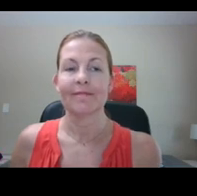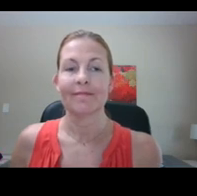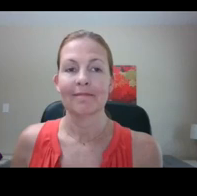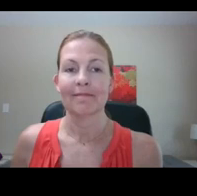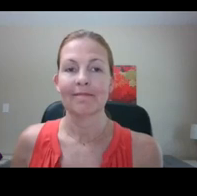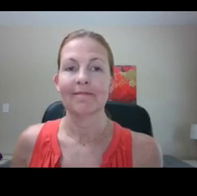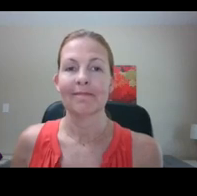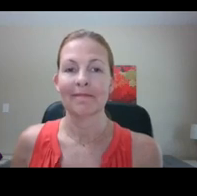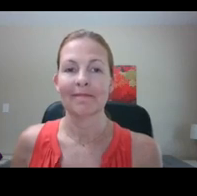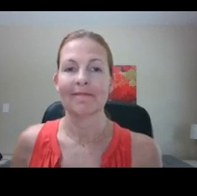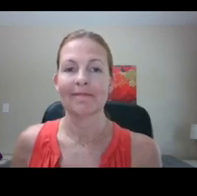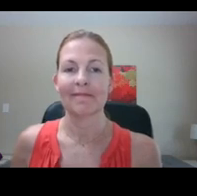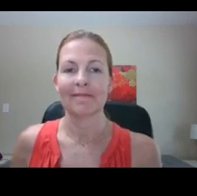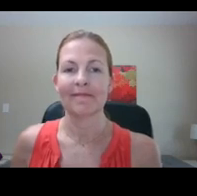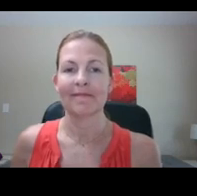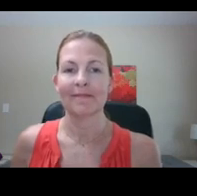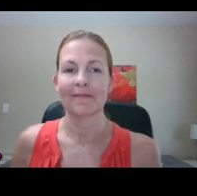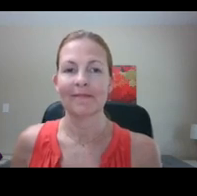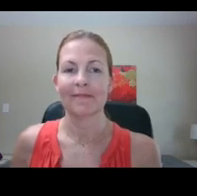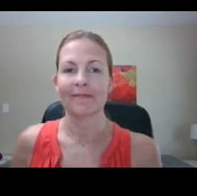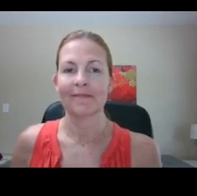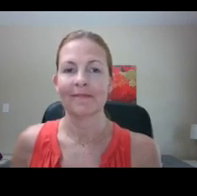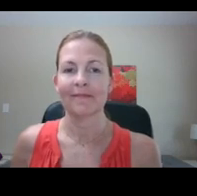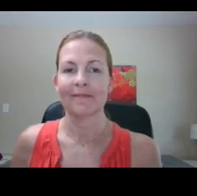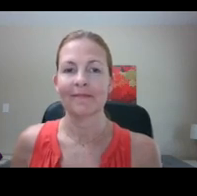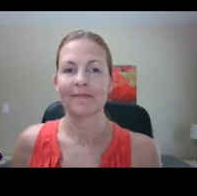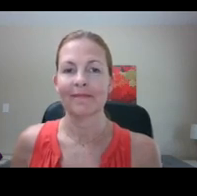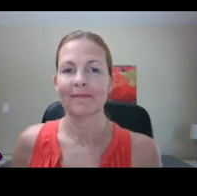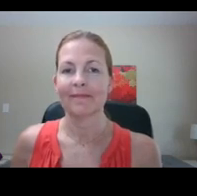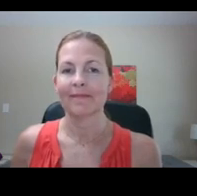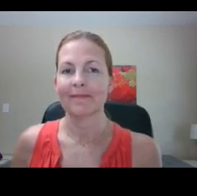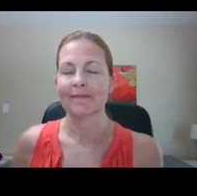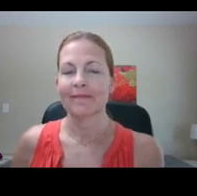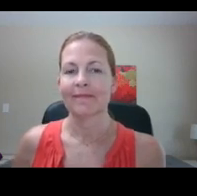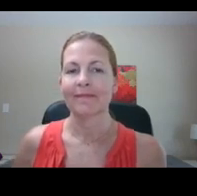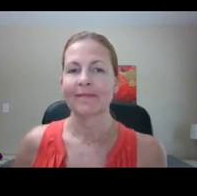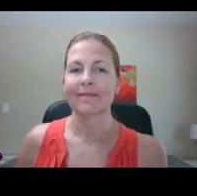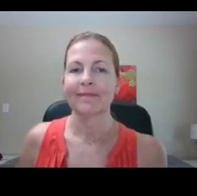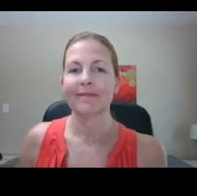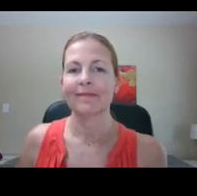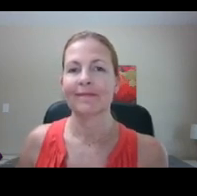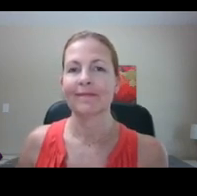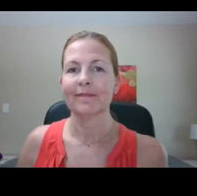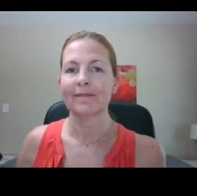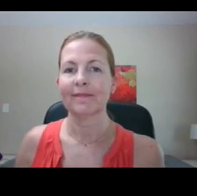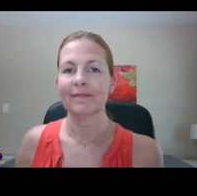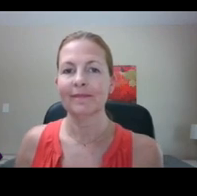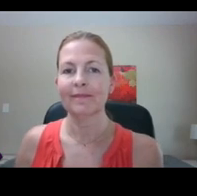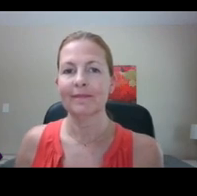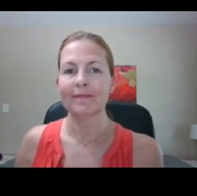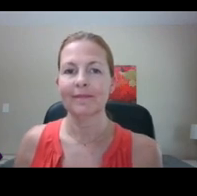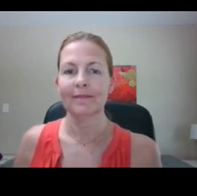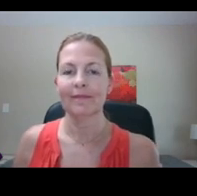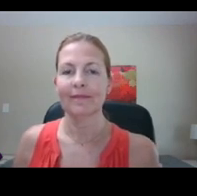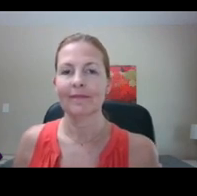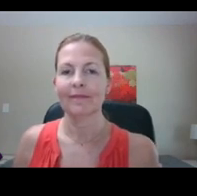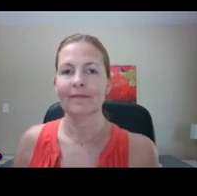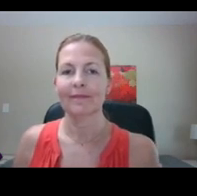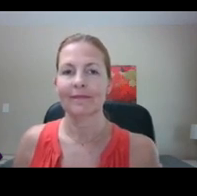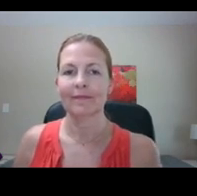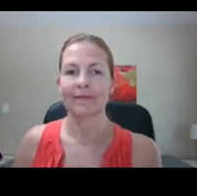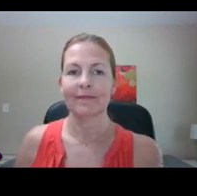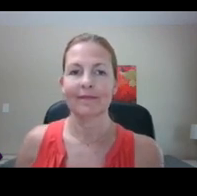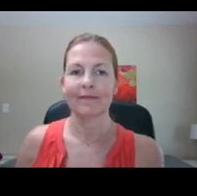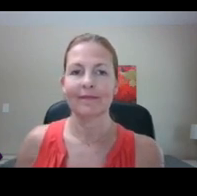wearing mask. Um, granted it is a little more challenging. I know that when I put my mask on to go out and